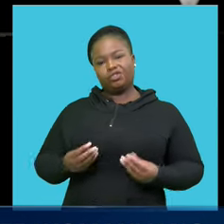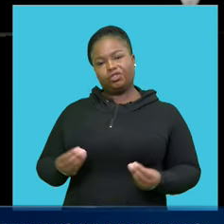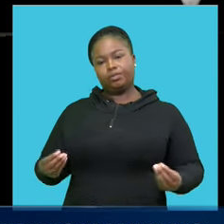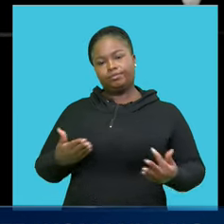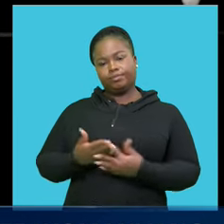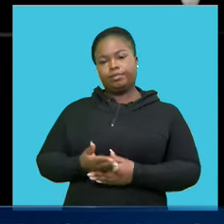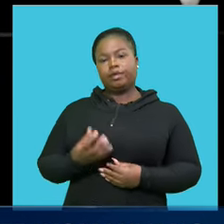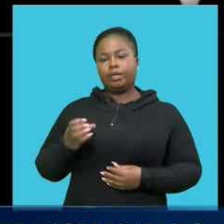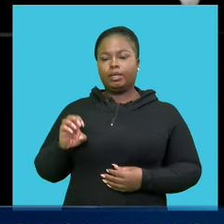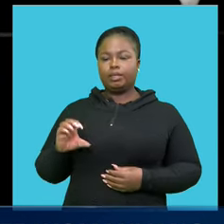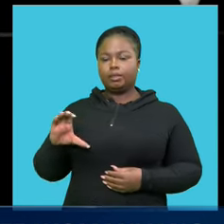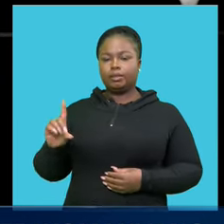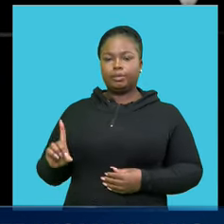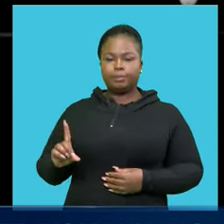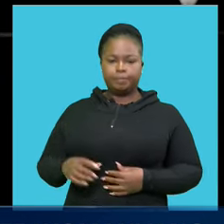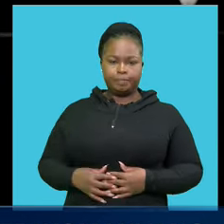early childhood development. McGonagall Studies Muziki